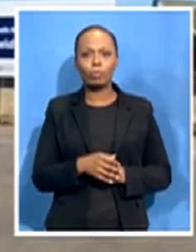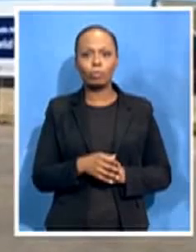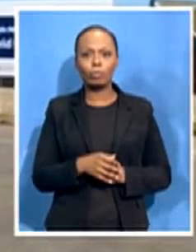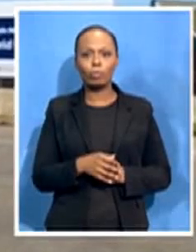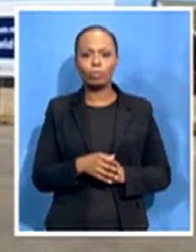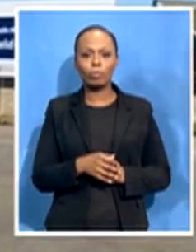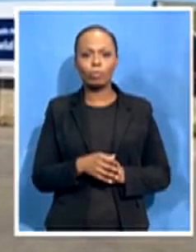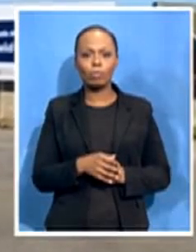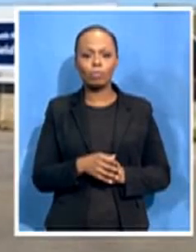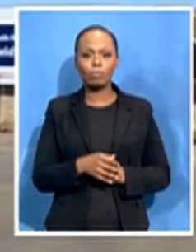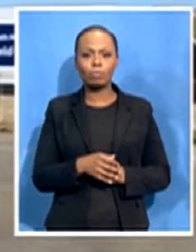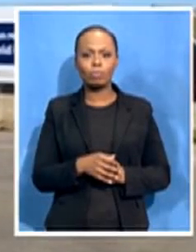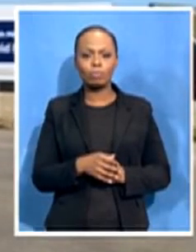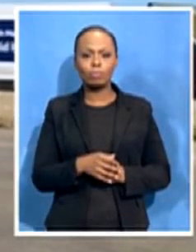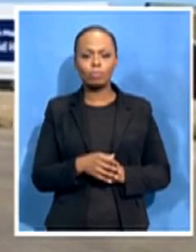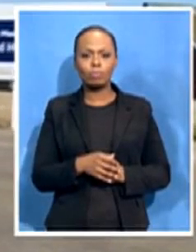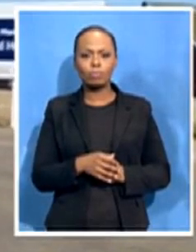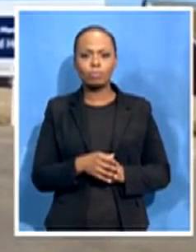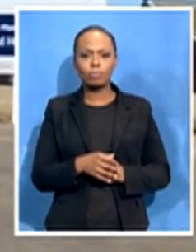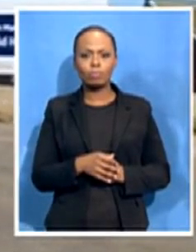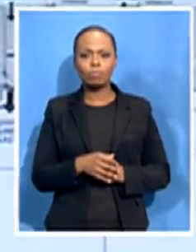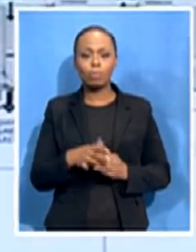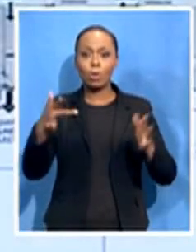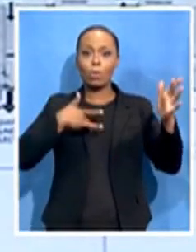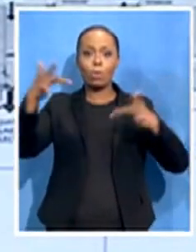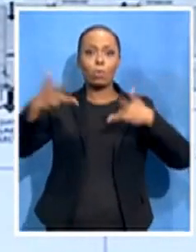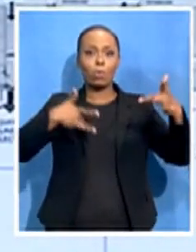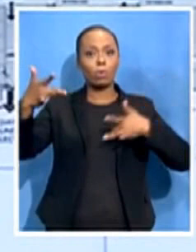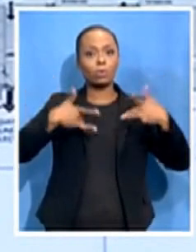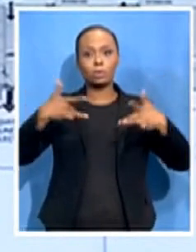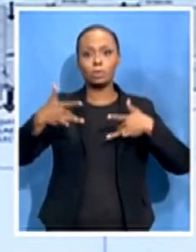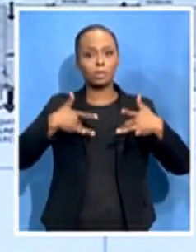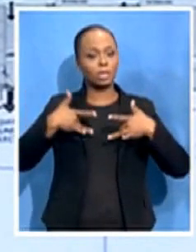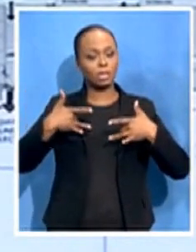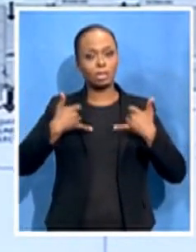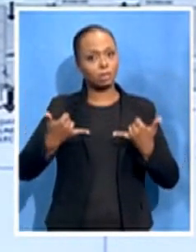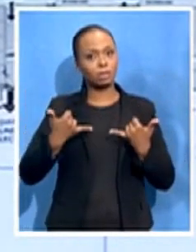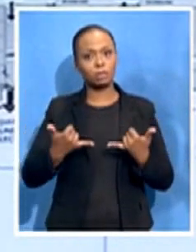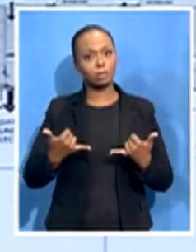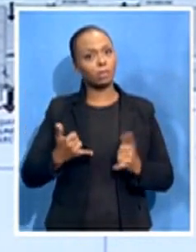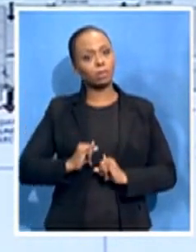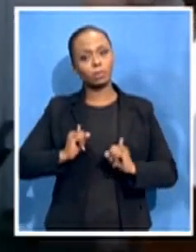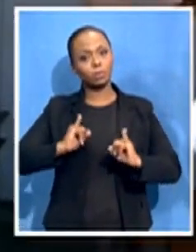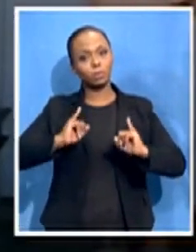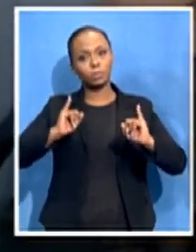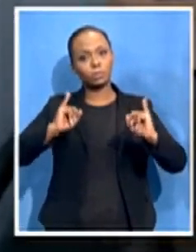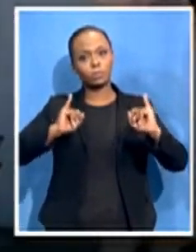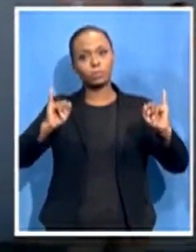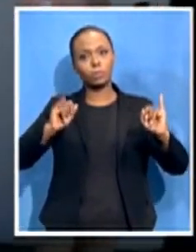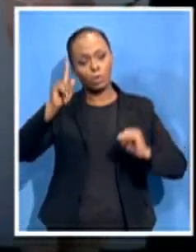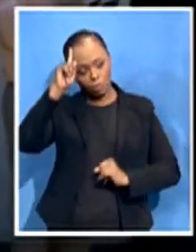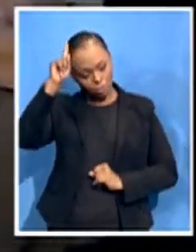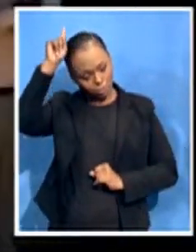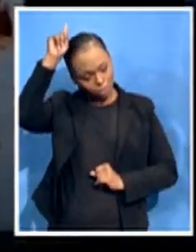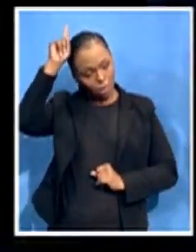Cause for concern. The infection rate in Nelson Mandela Bay is currently higher than it was during the